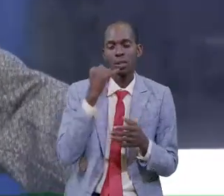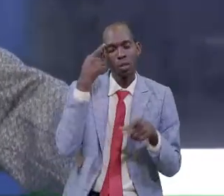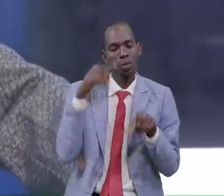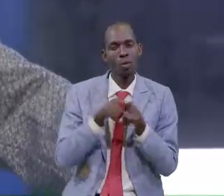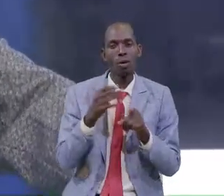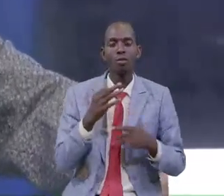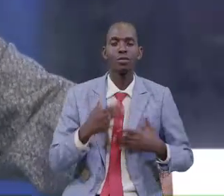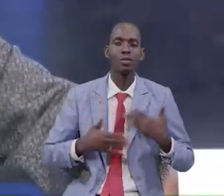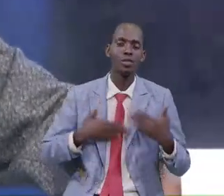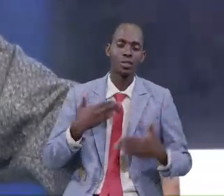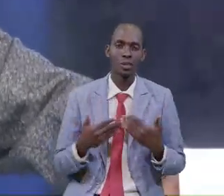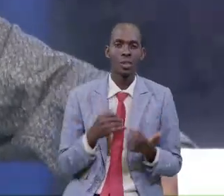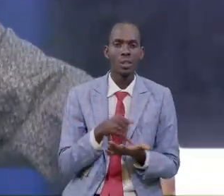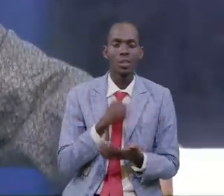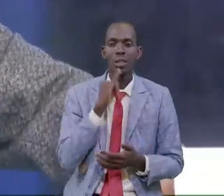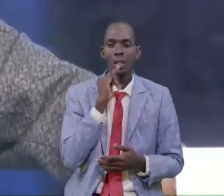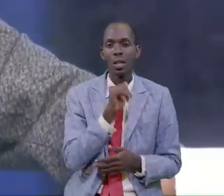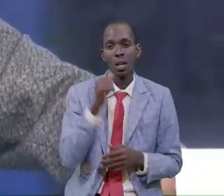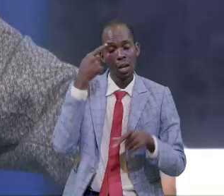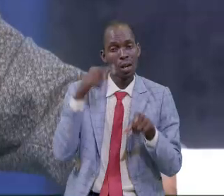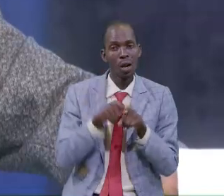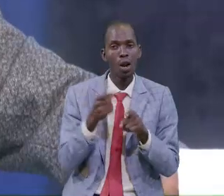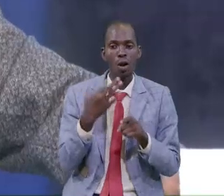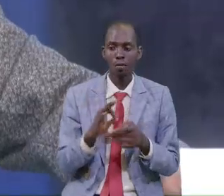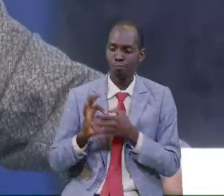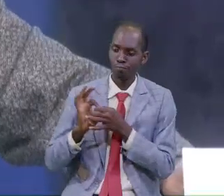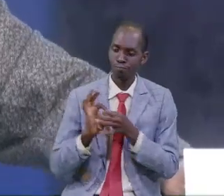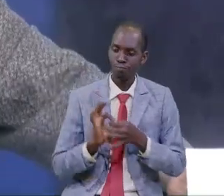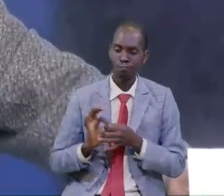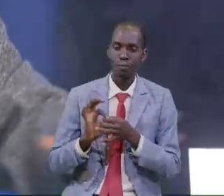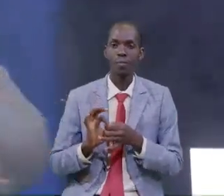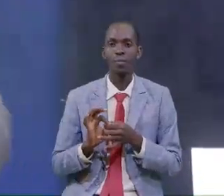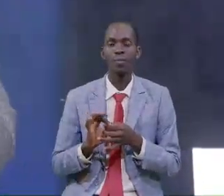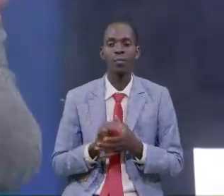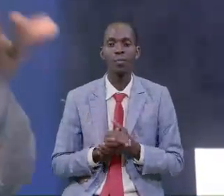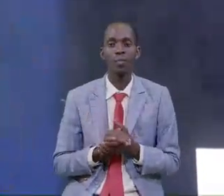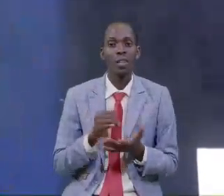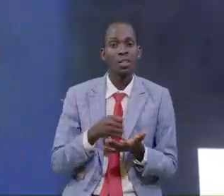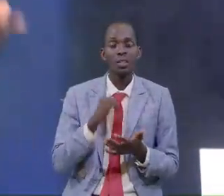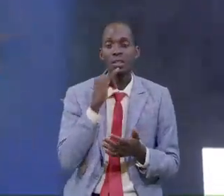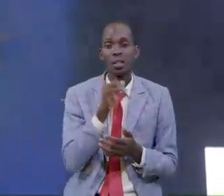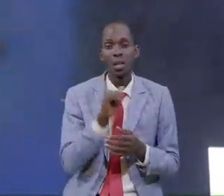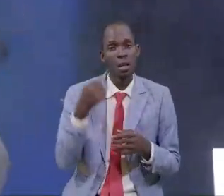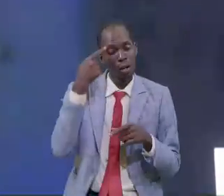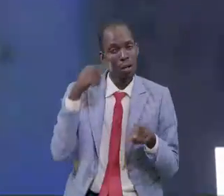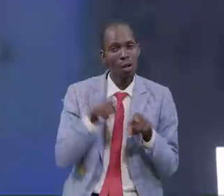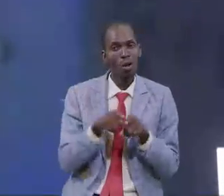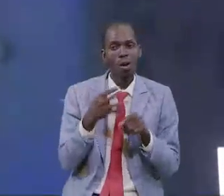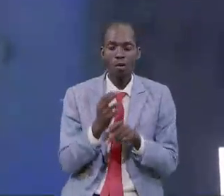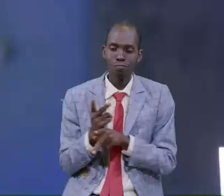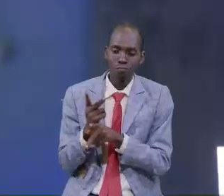A covenant of fellowship. A covenant of caring one for